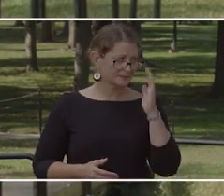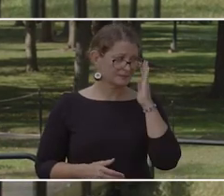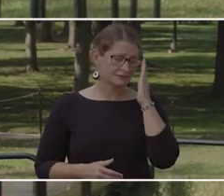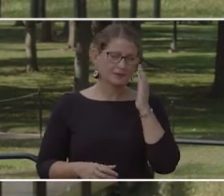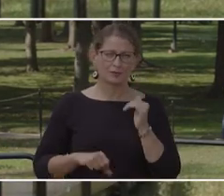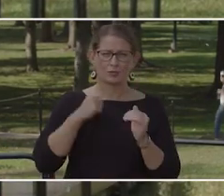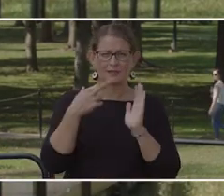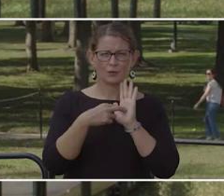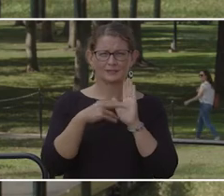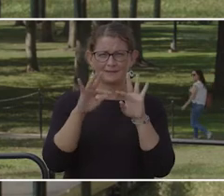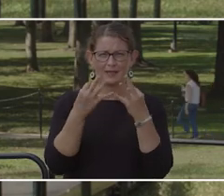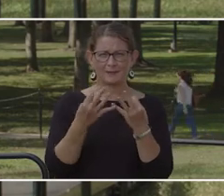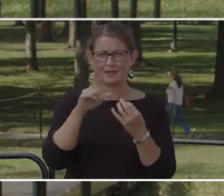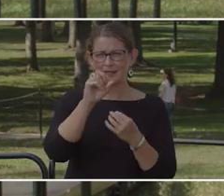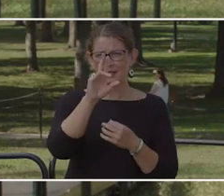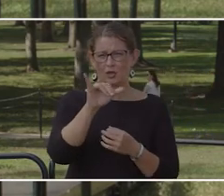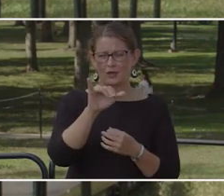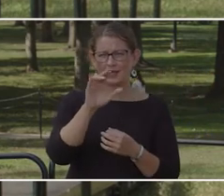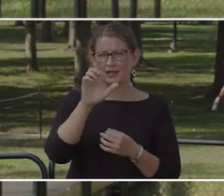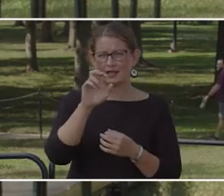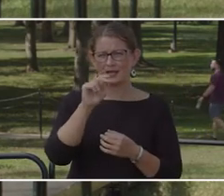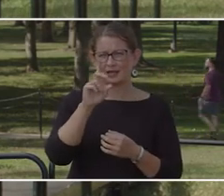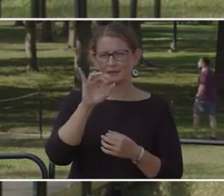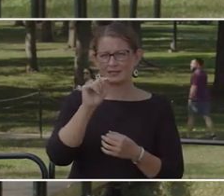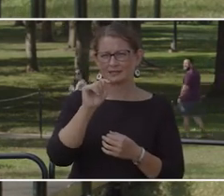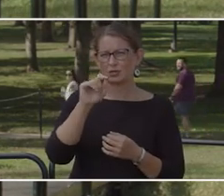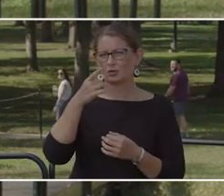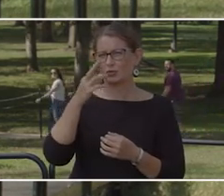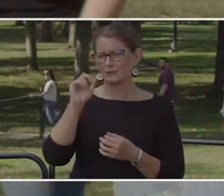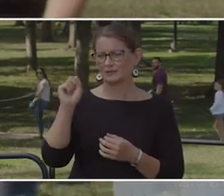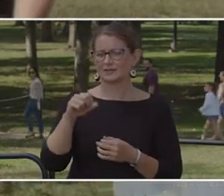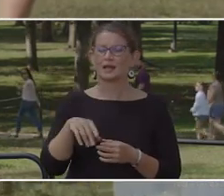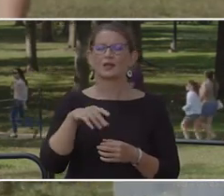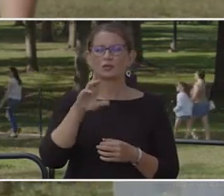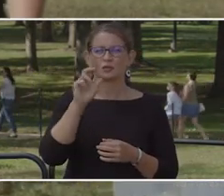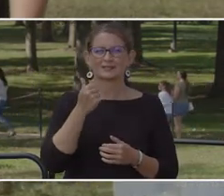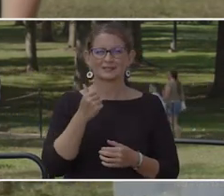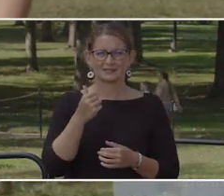Proudly representing the family of Larry Emmett Gross, U.S. Navy.